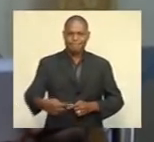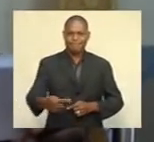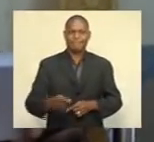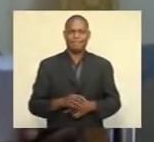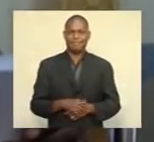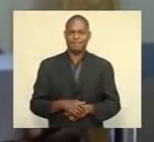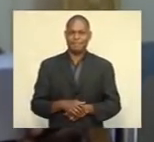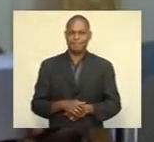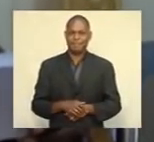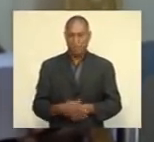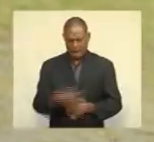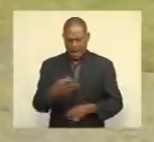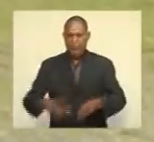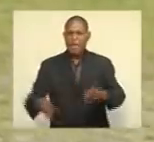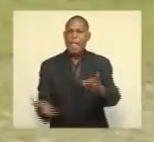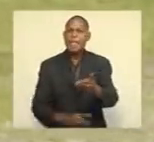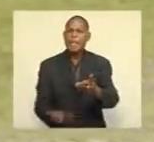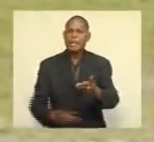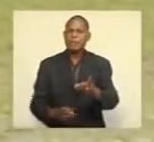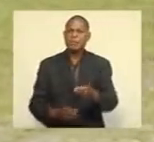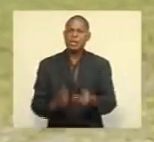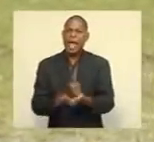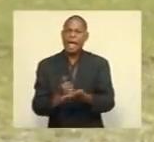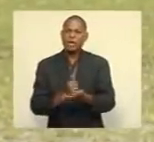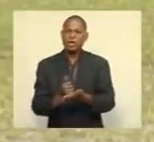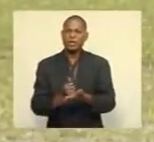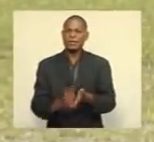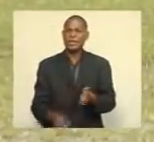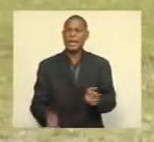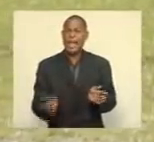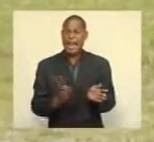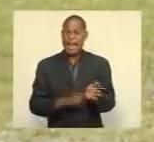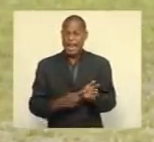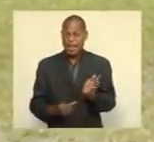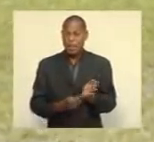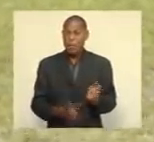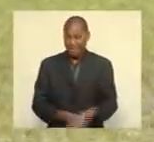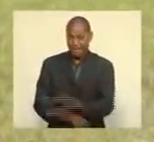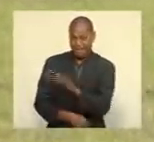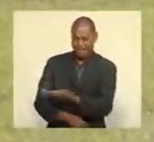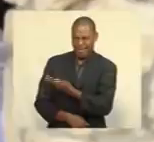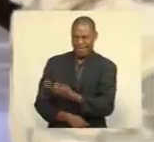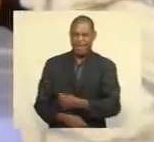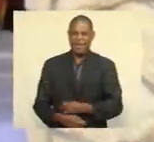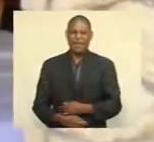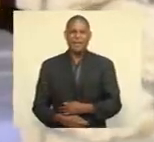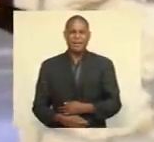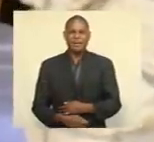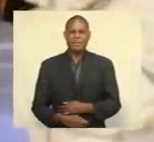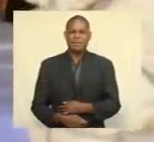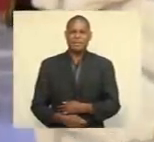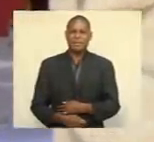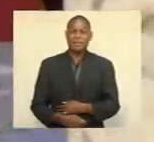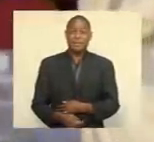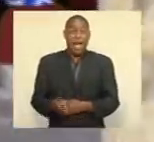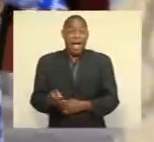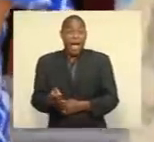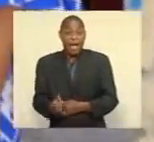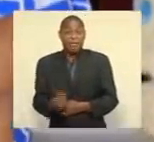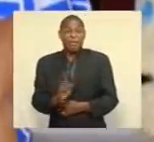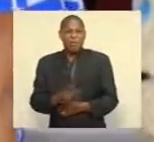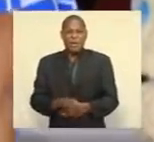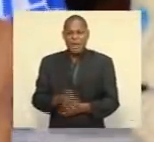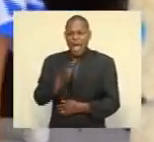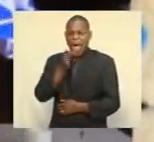take disciplinary action against Linda Tambuya for allegedly defaming the party. This was after Tambuya called for party